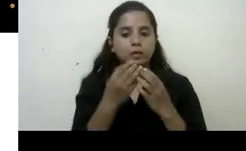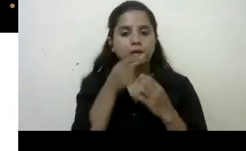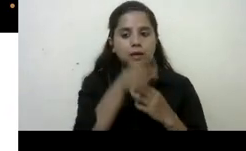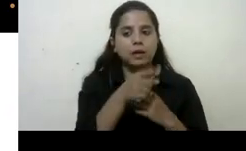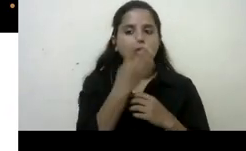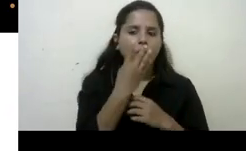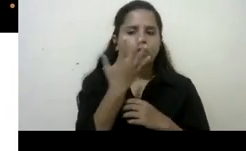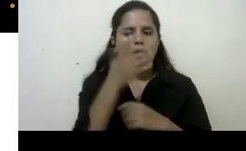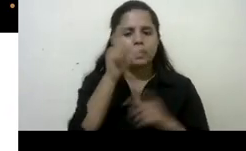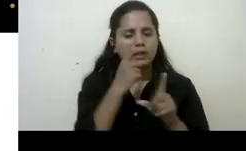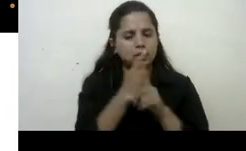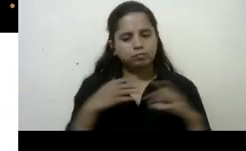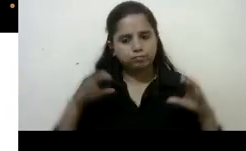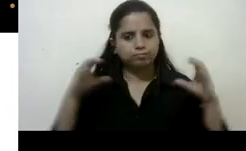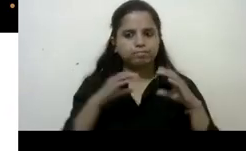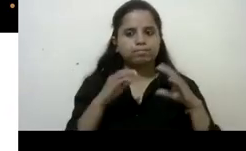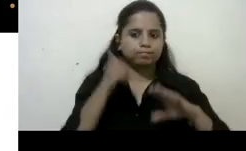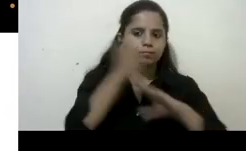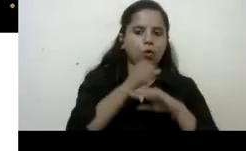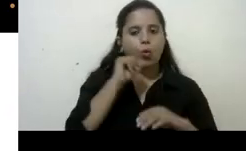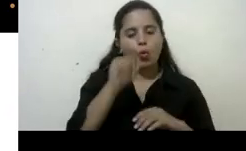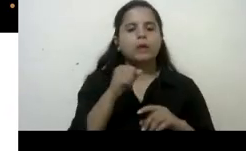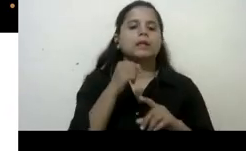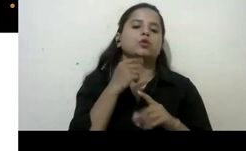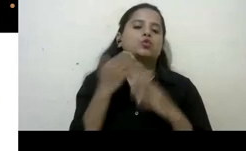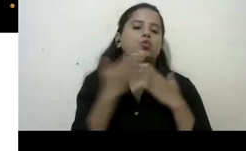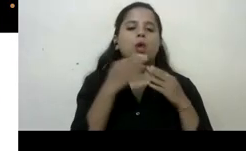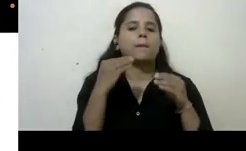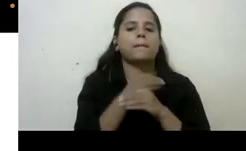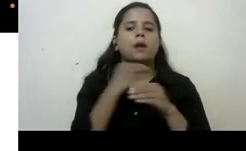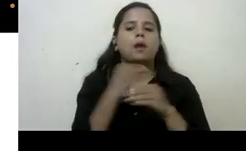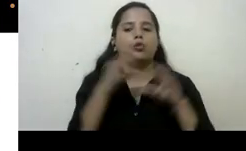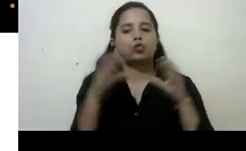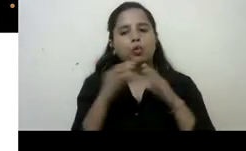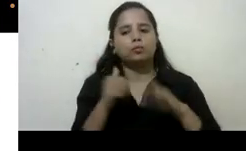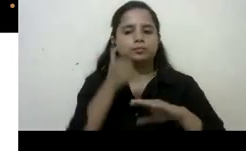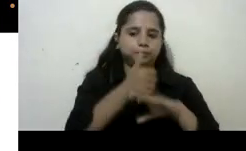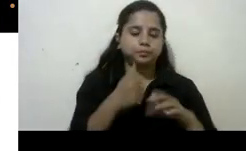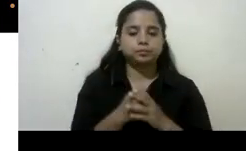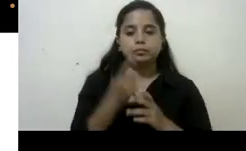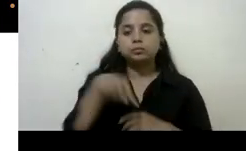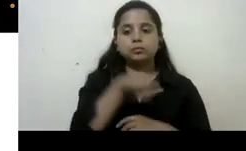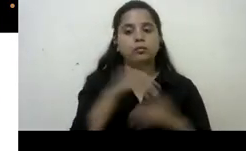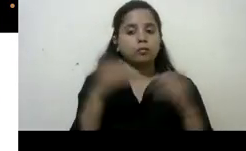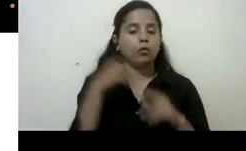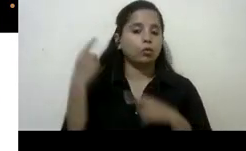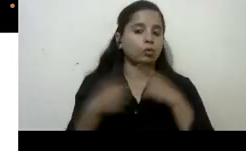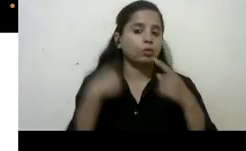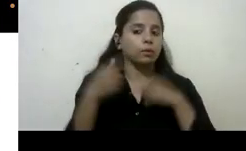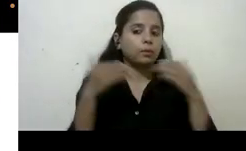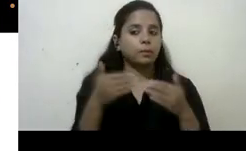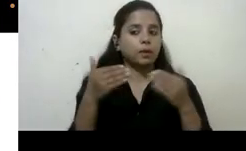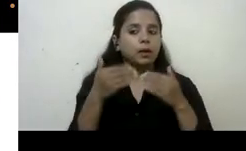they come together and they establish their own school peer groups. They used to meet regularly